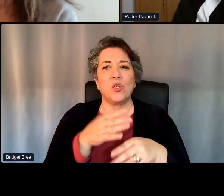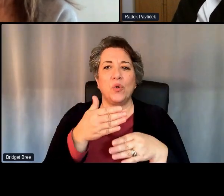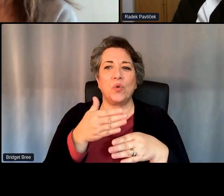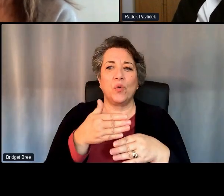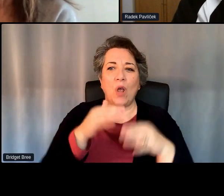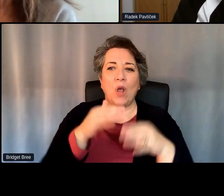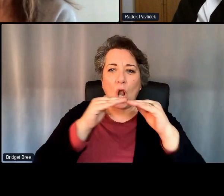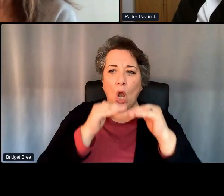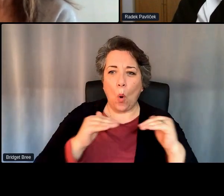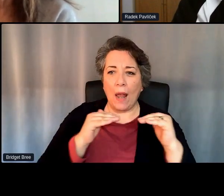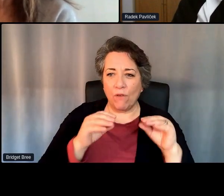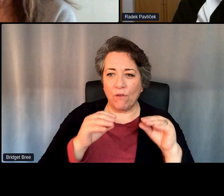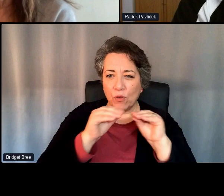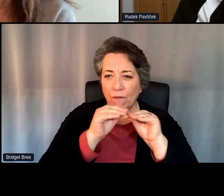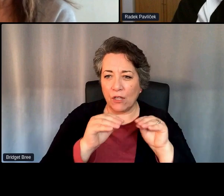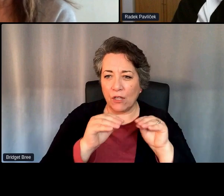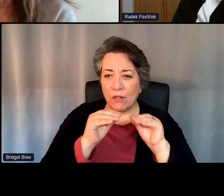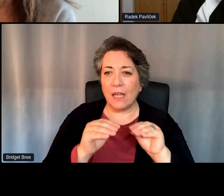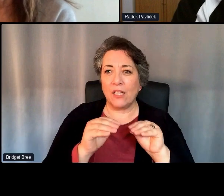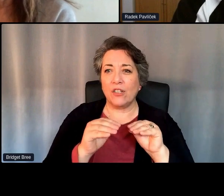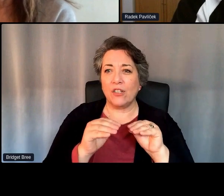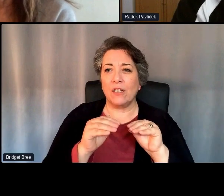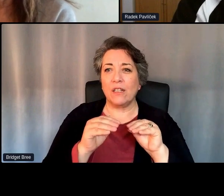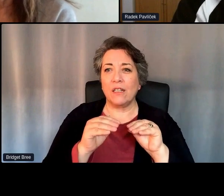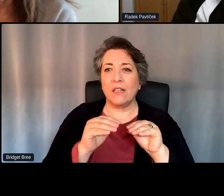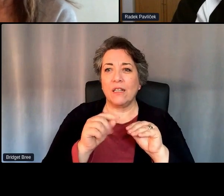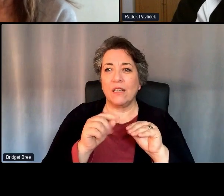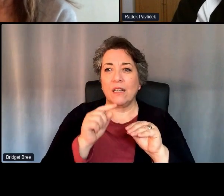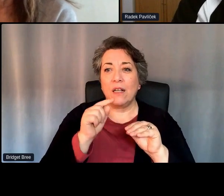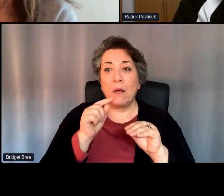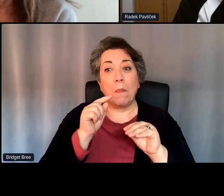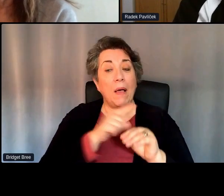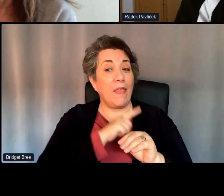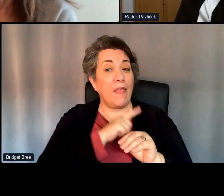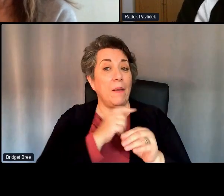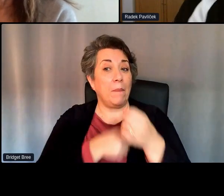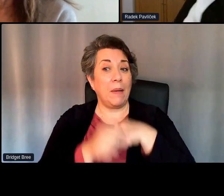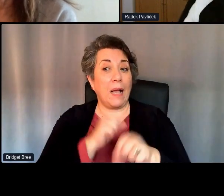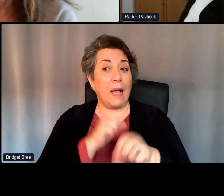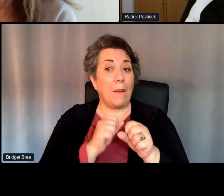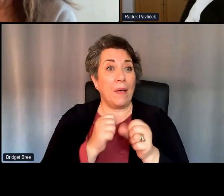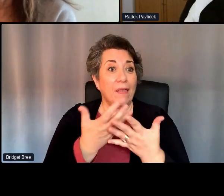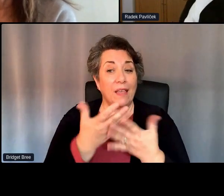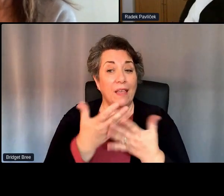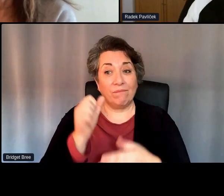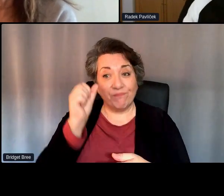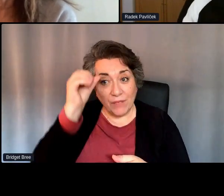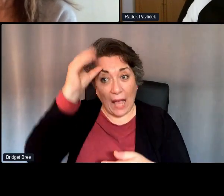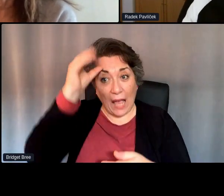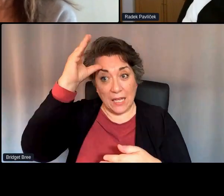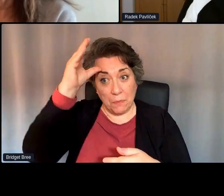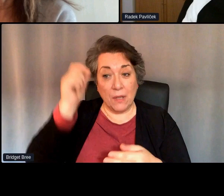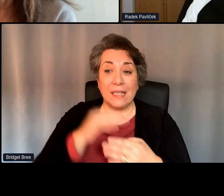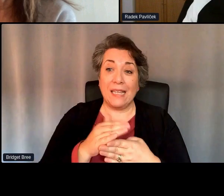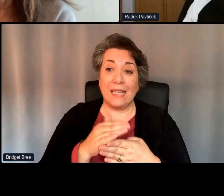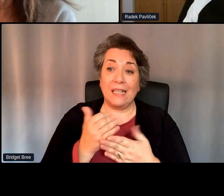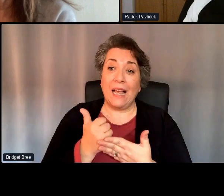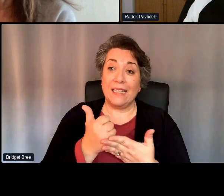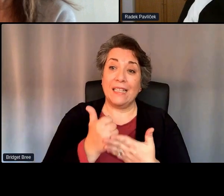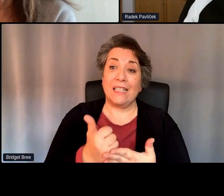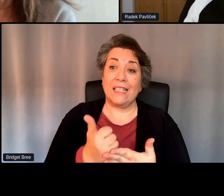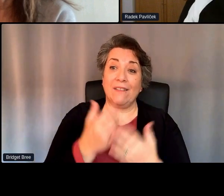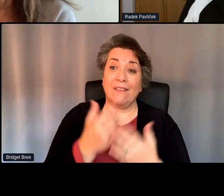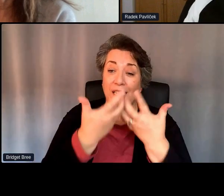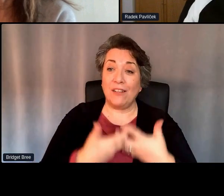of education, and they are, at the end of the day, they are the experts in assistive technology because they use it every day. So this type of apprenticeships and Ausbildung in